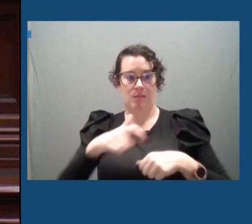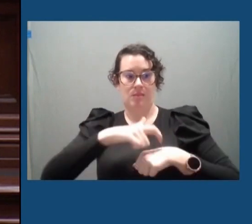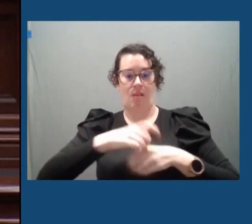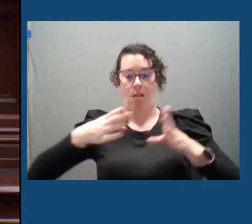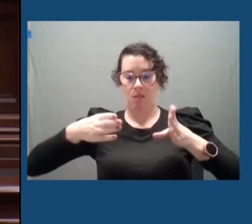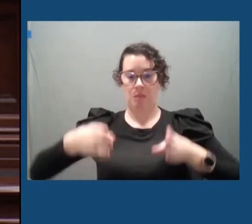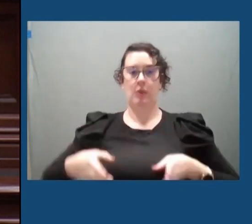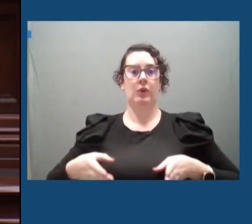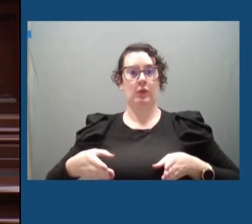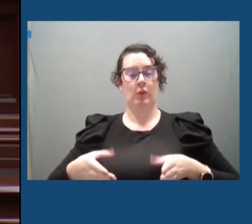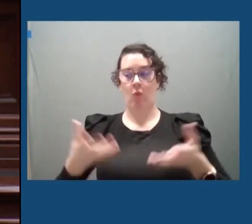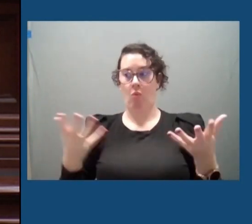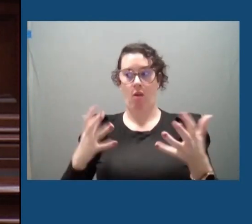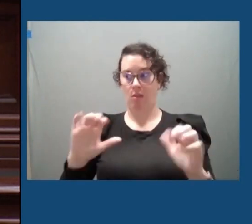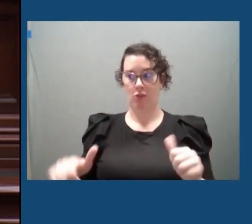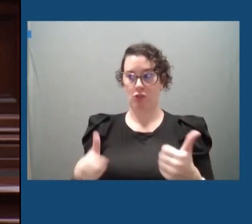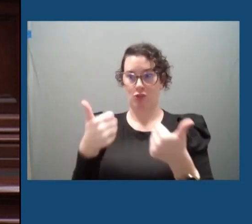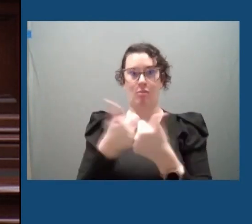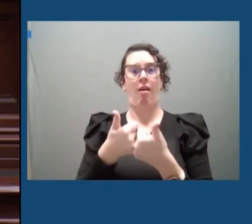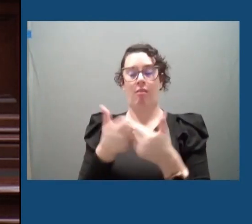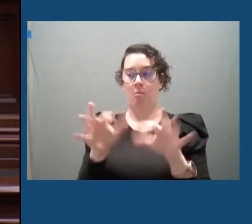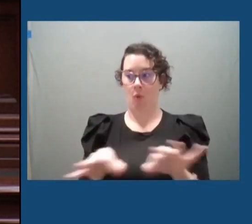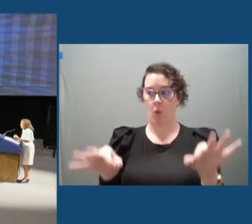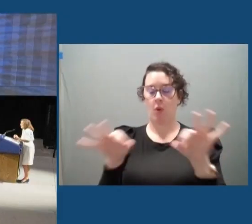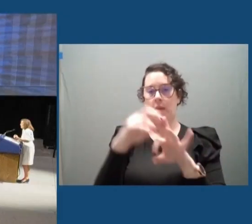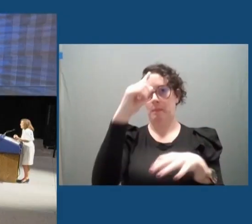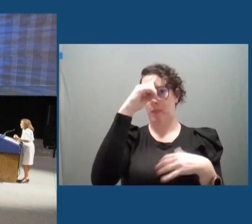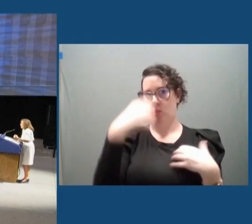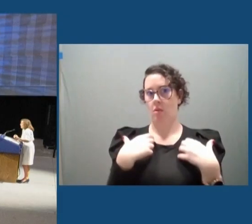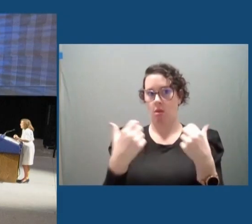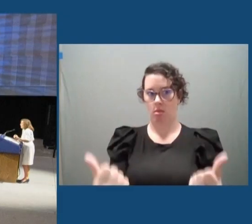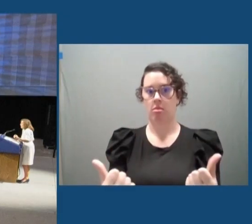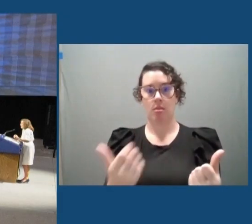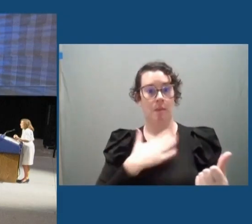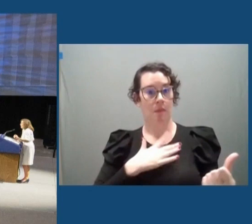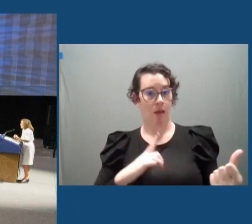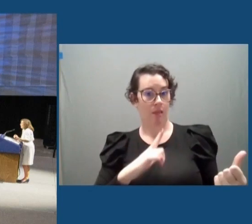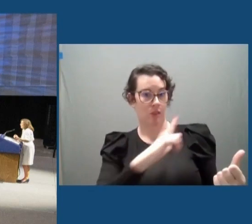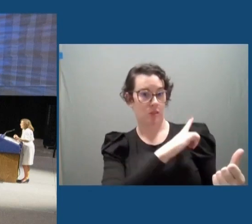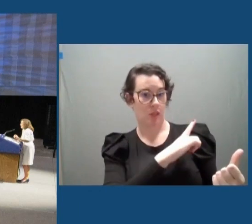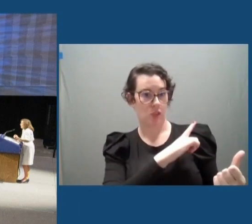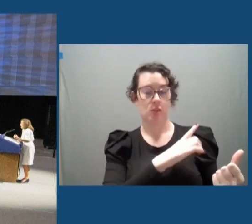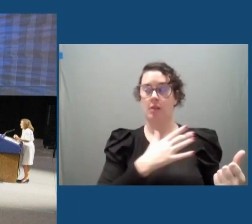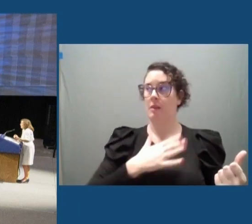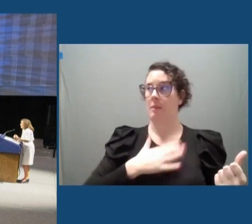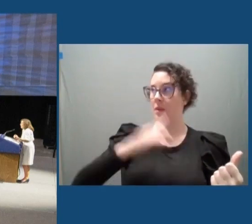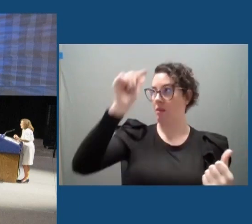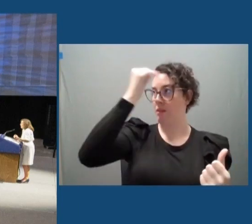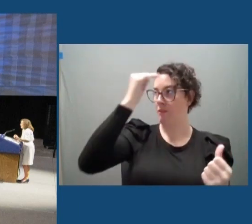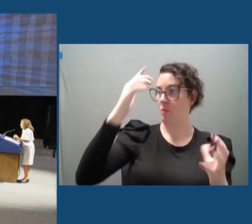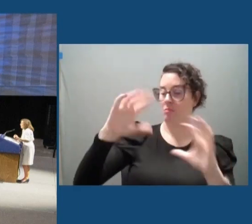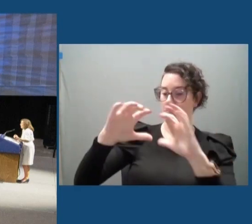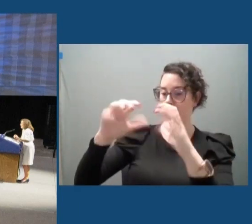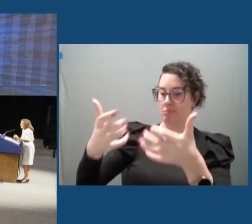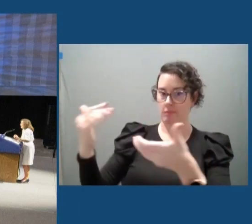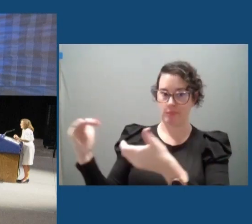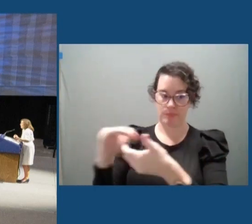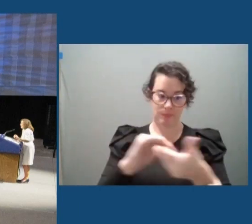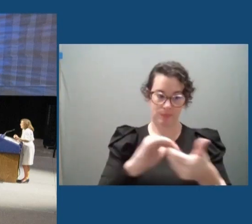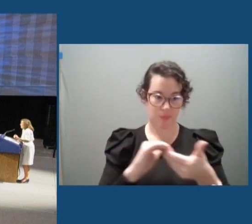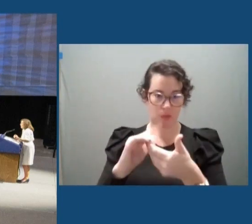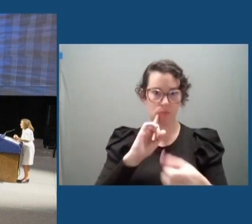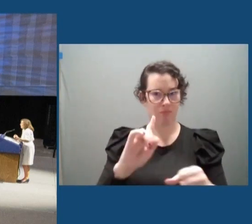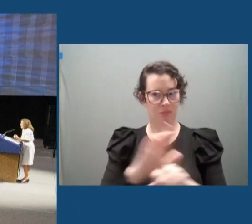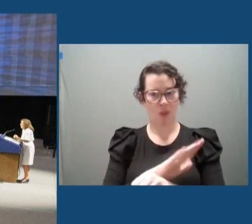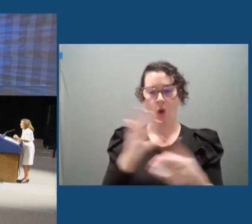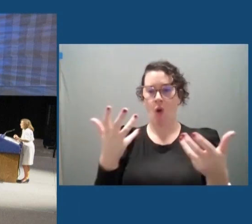my administration, working in partnership with this legislature, has already made unprecedented investments in mental health